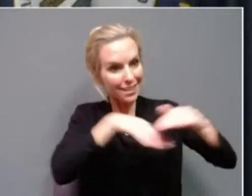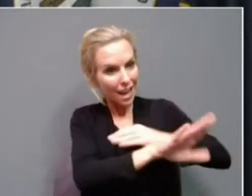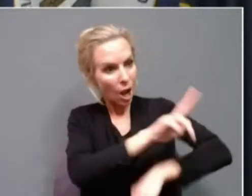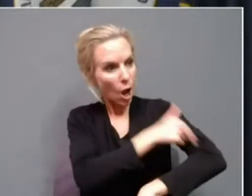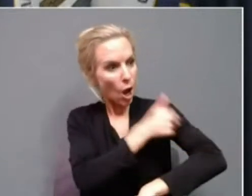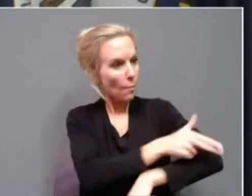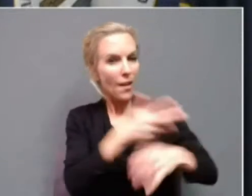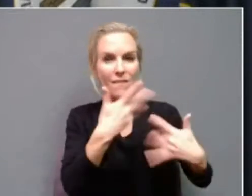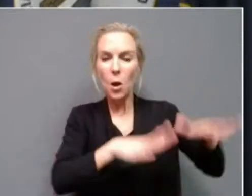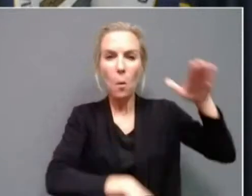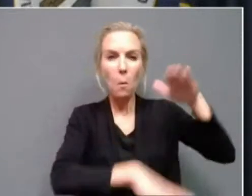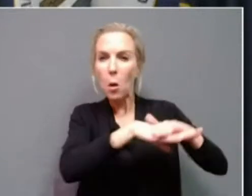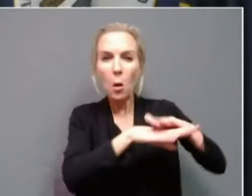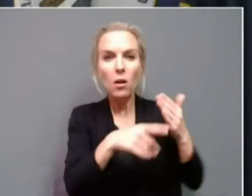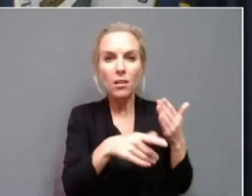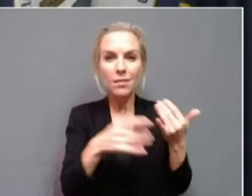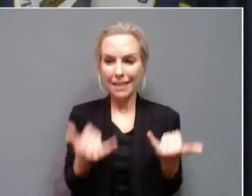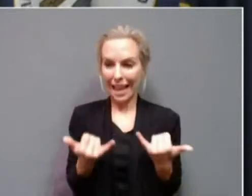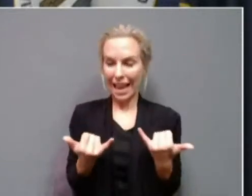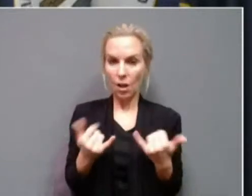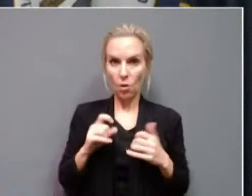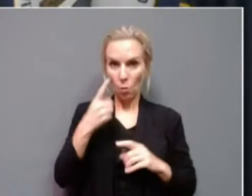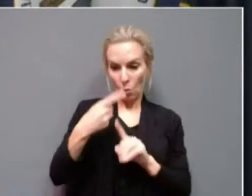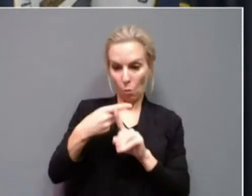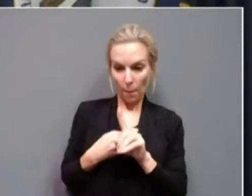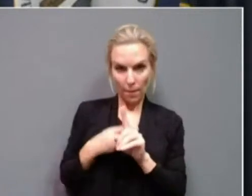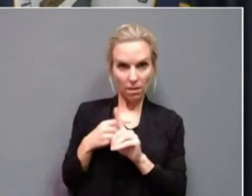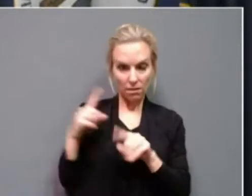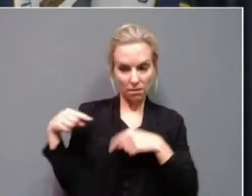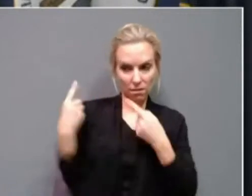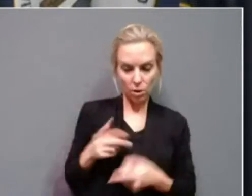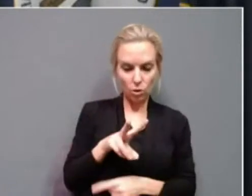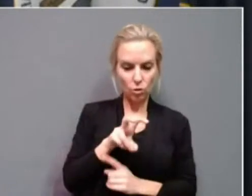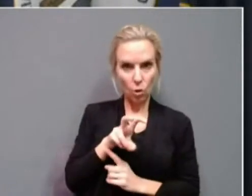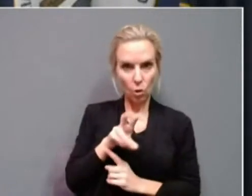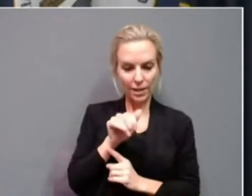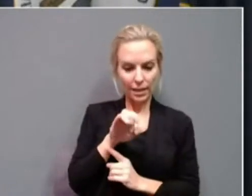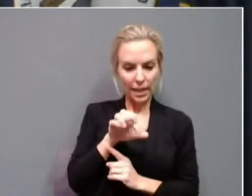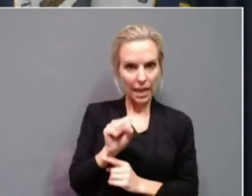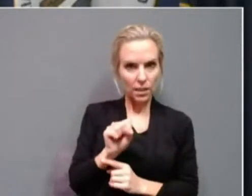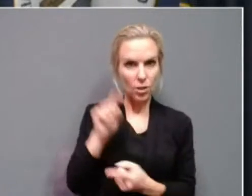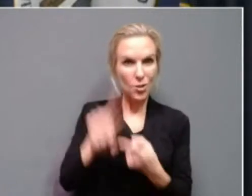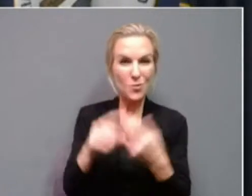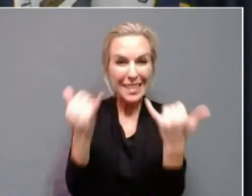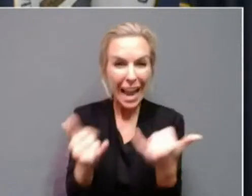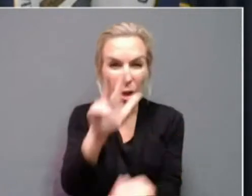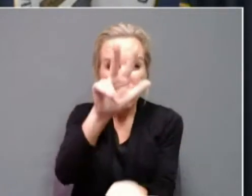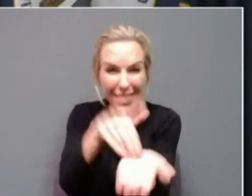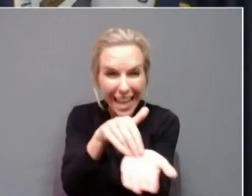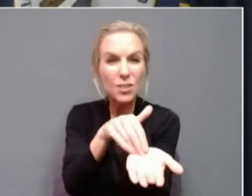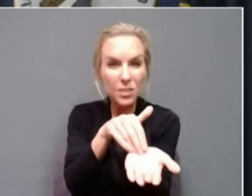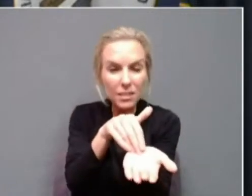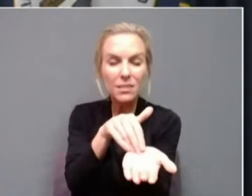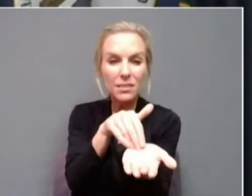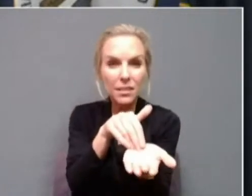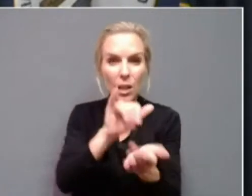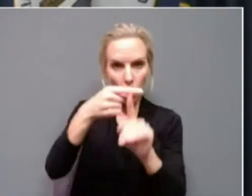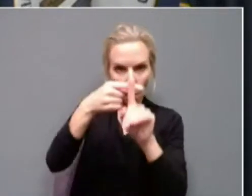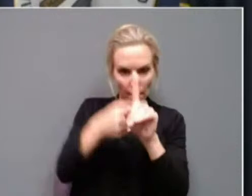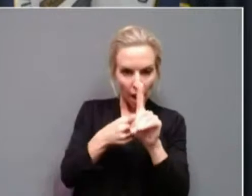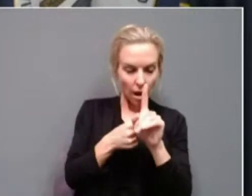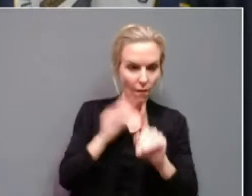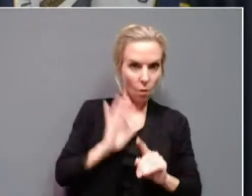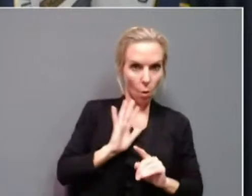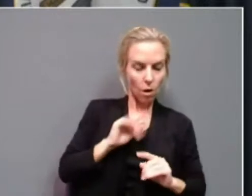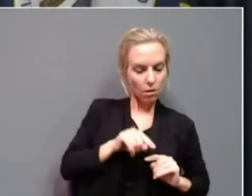month from 200 cases of COVID to nearly 3,000. That is 1 month. We